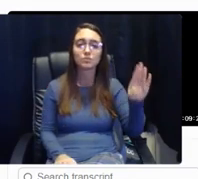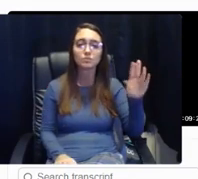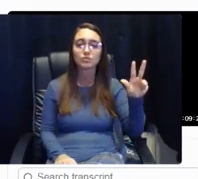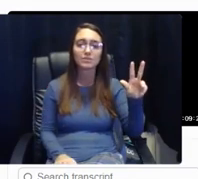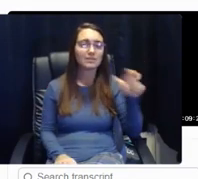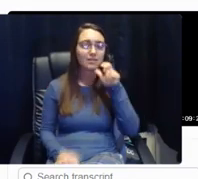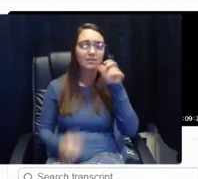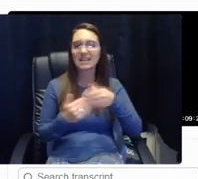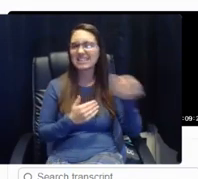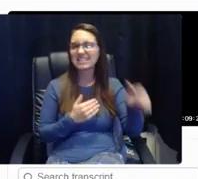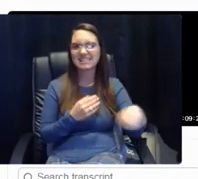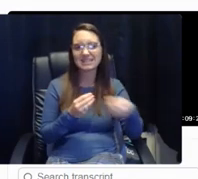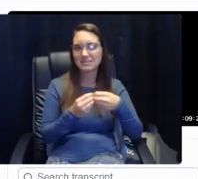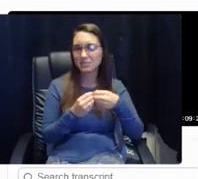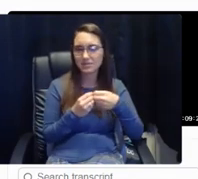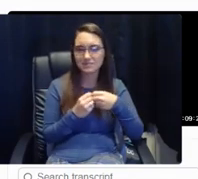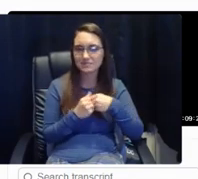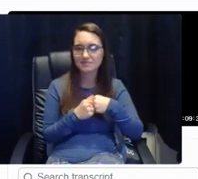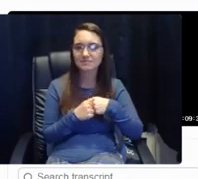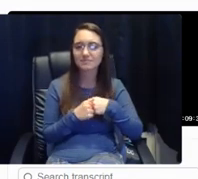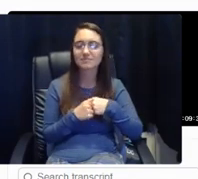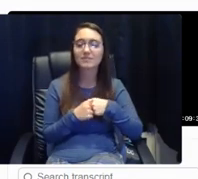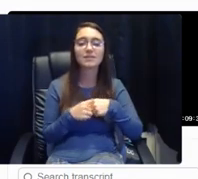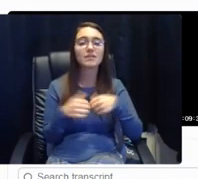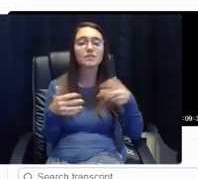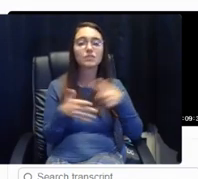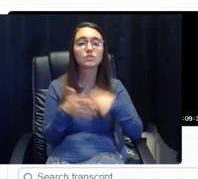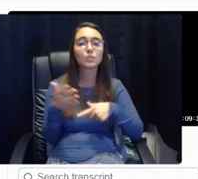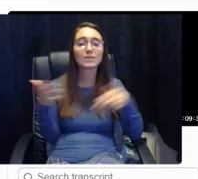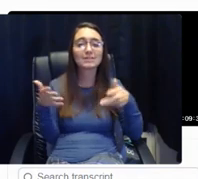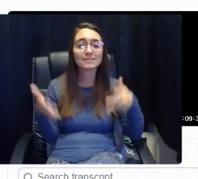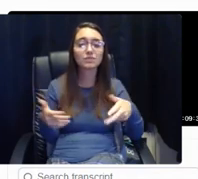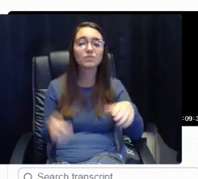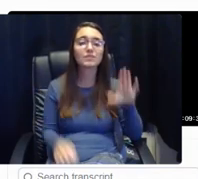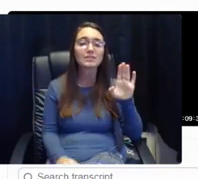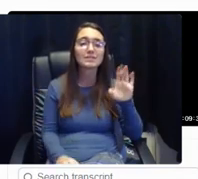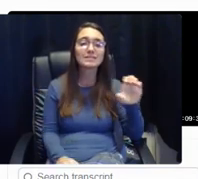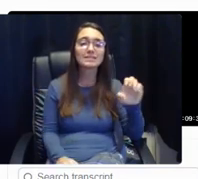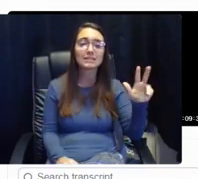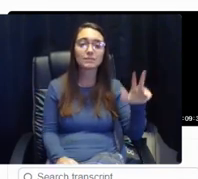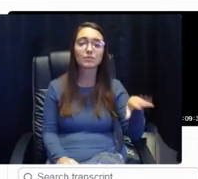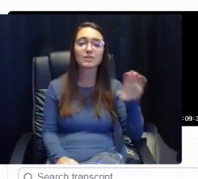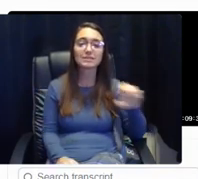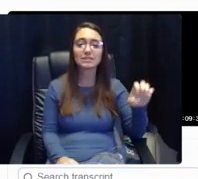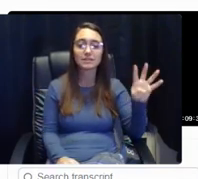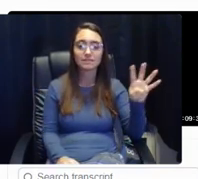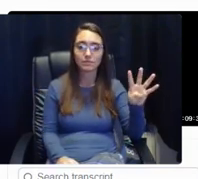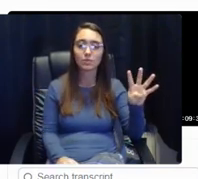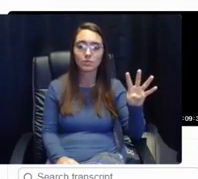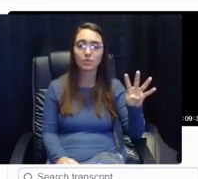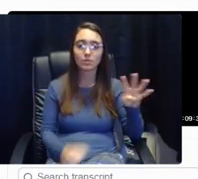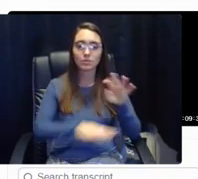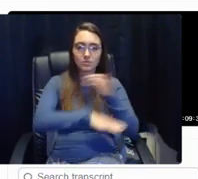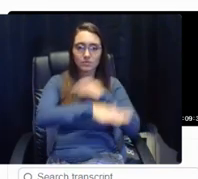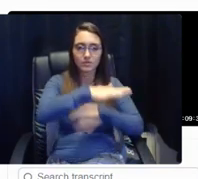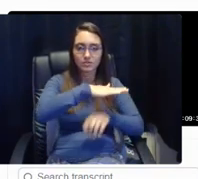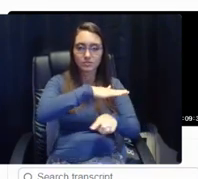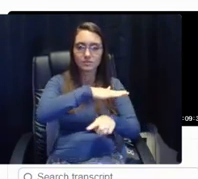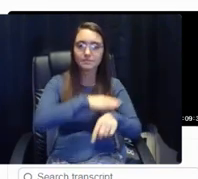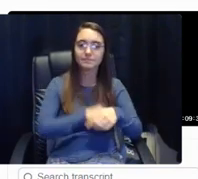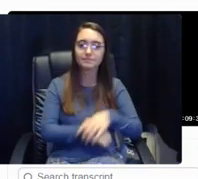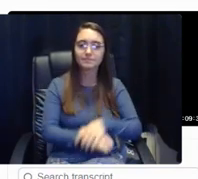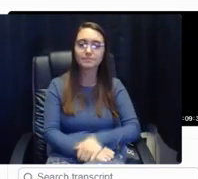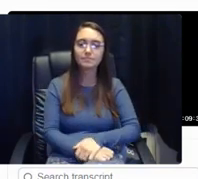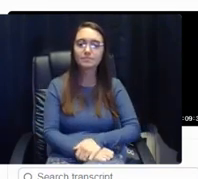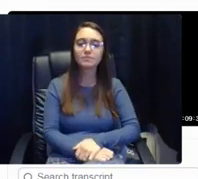easy. The leftover one is Syrian 3 and 4, because you can find Syrian 3 here easily, that's why